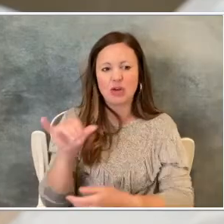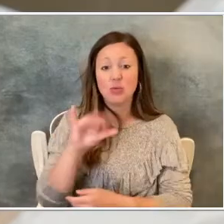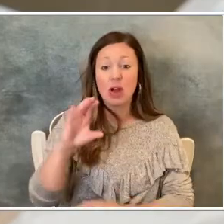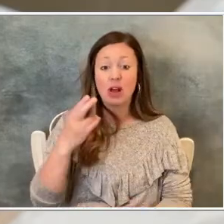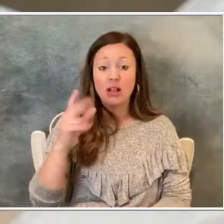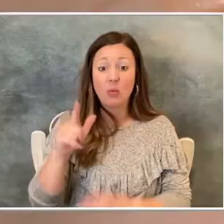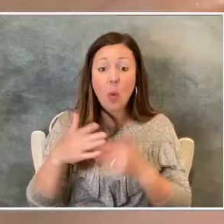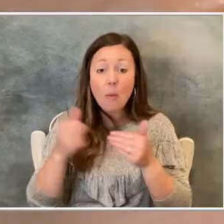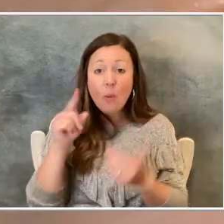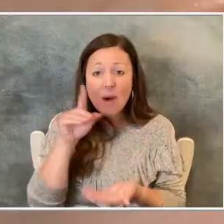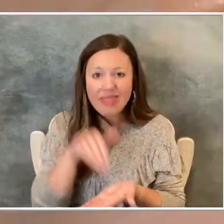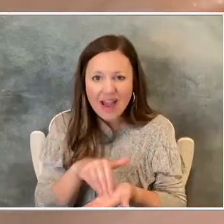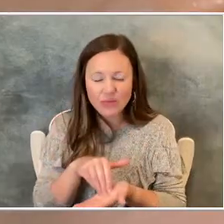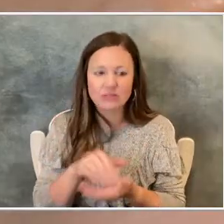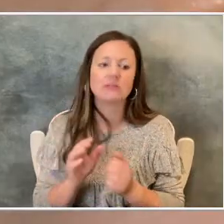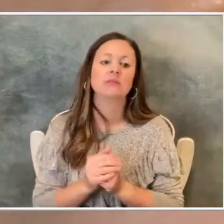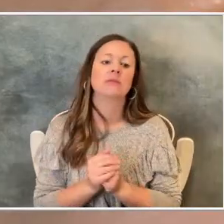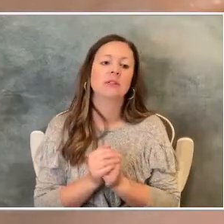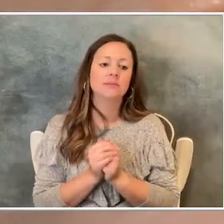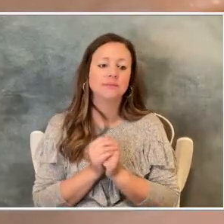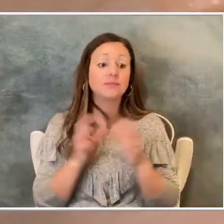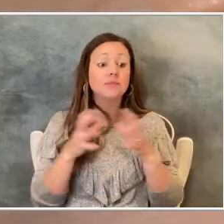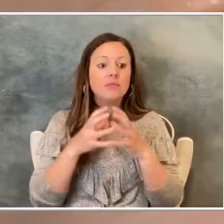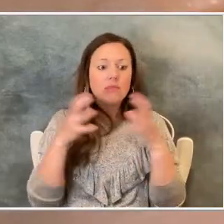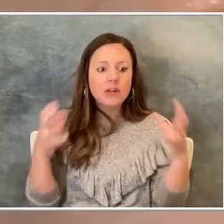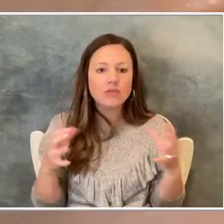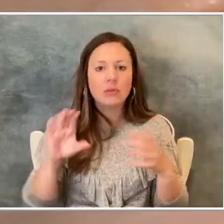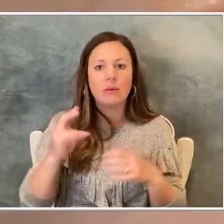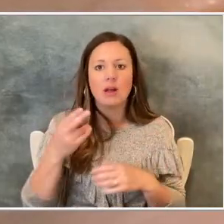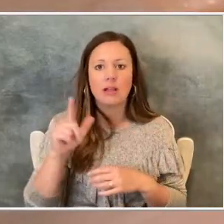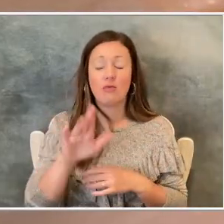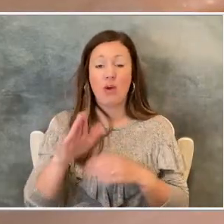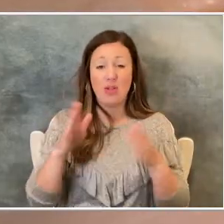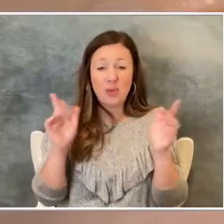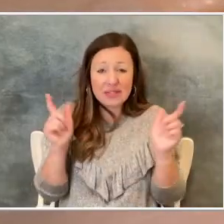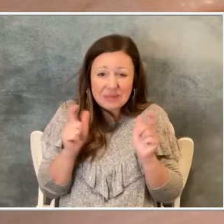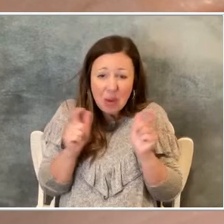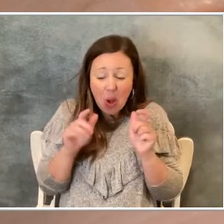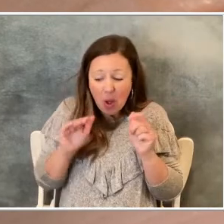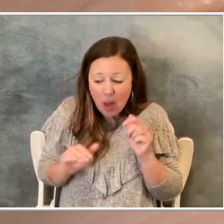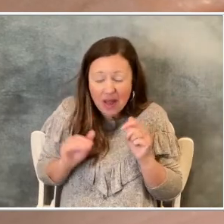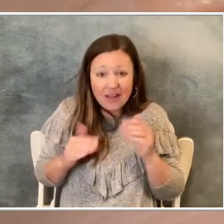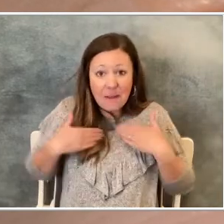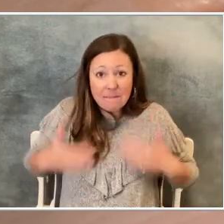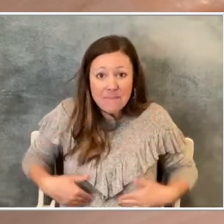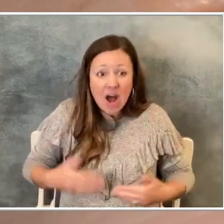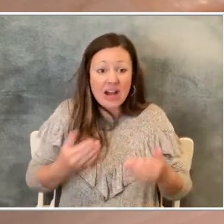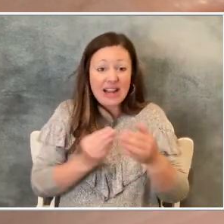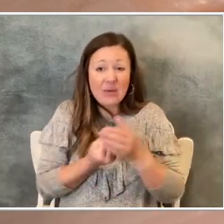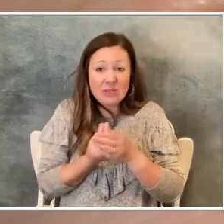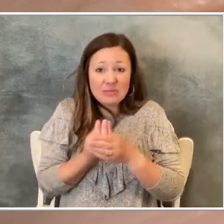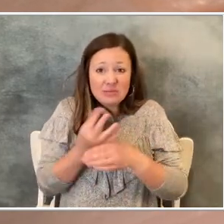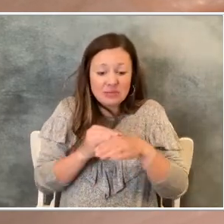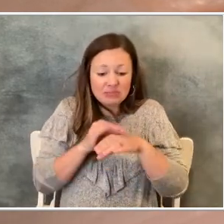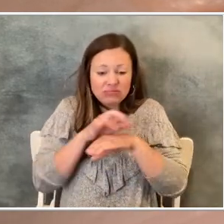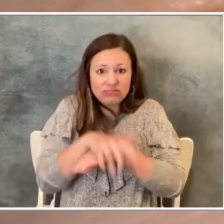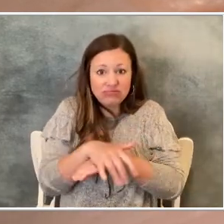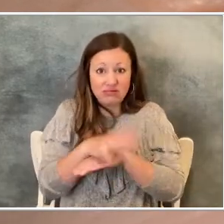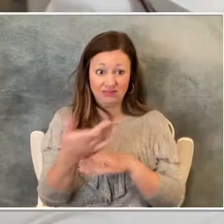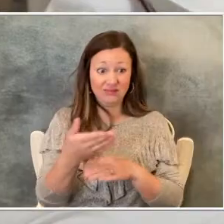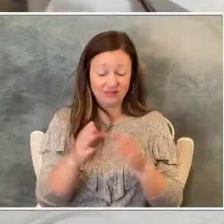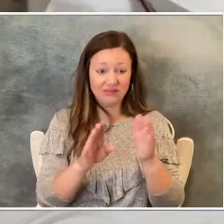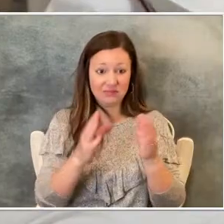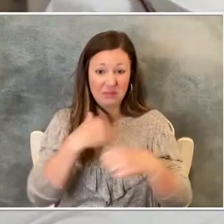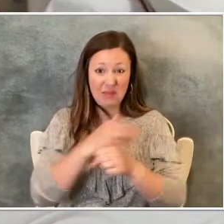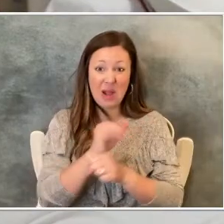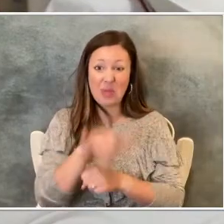at that point. There was so much cholesterol in Aubree's tiny body, it was seeping out of her skin, creating the orange deposits.